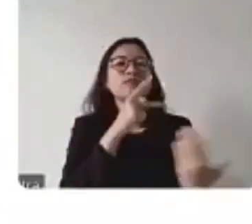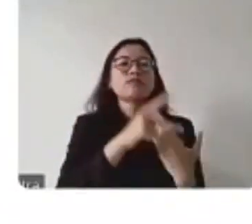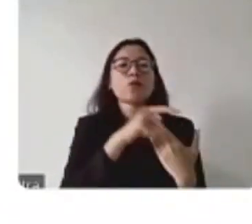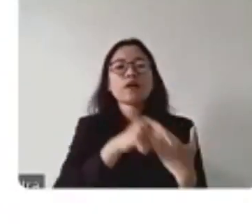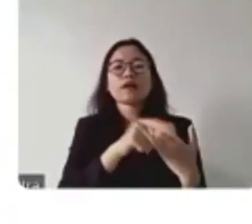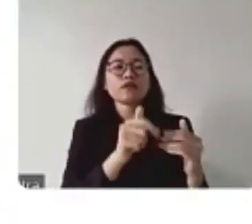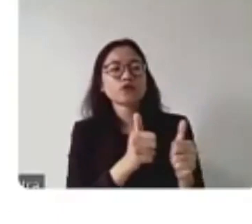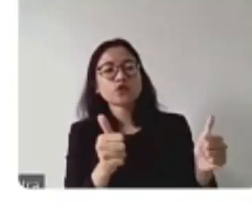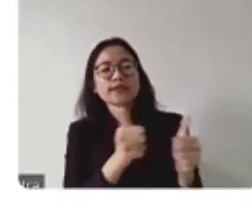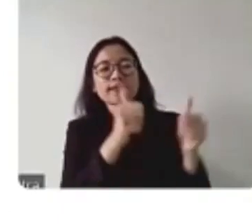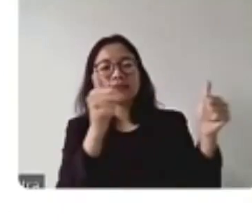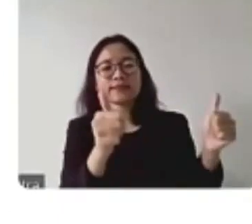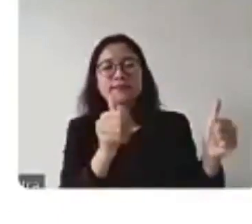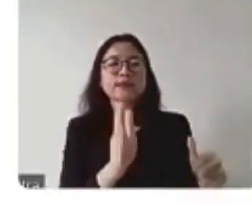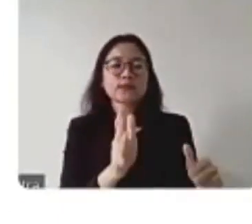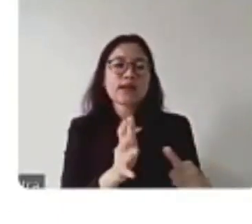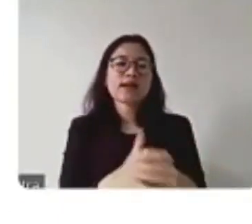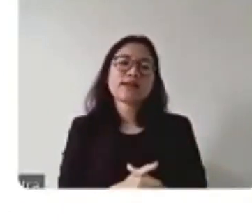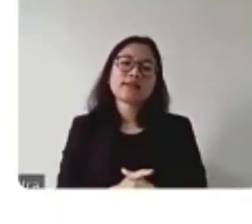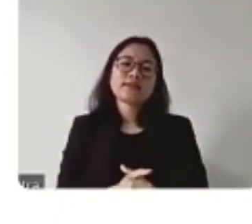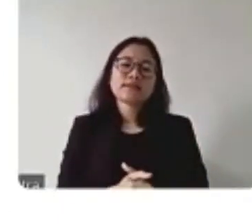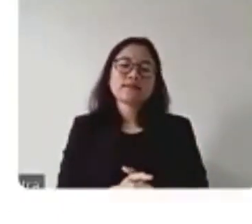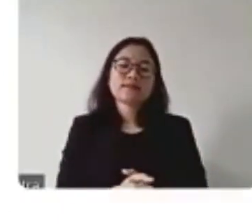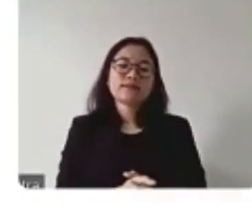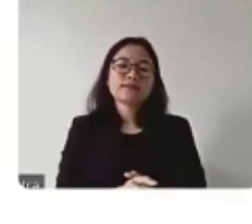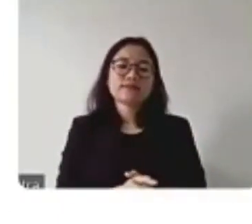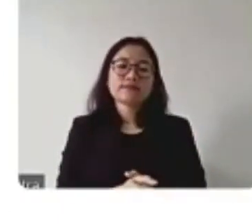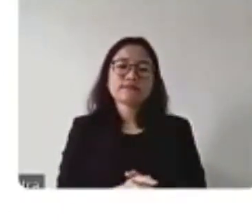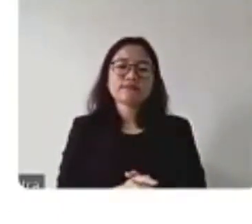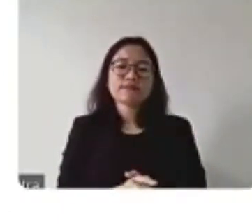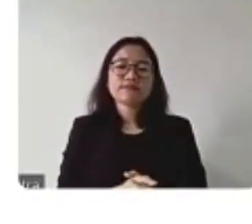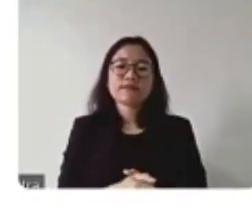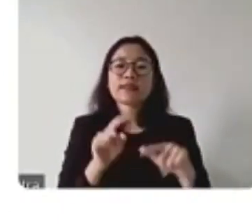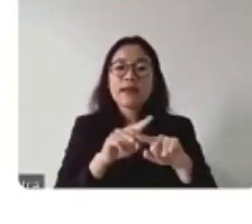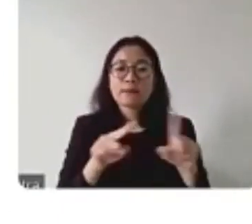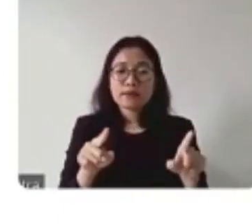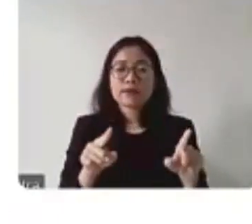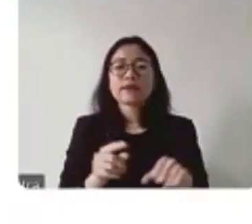the point of view in the beginning of project planning and also